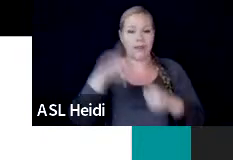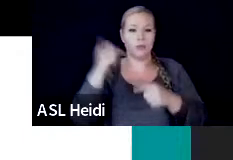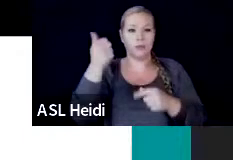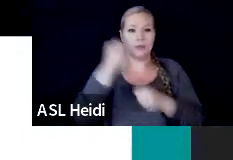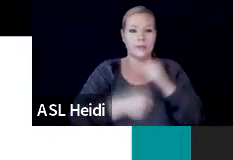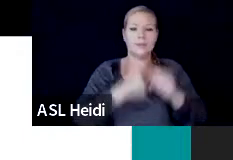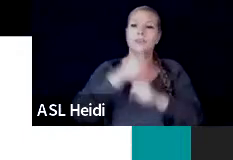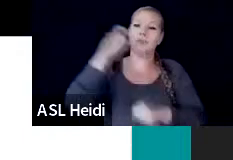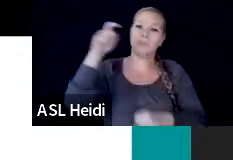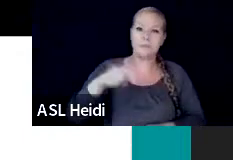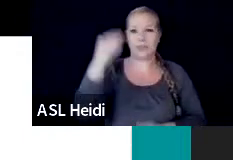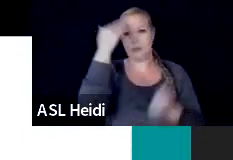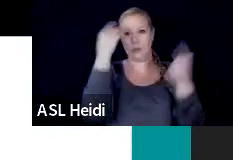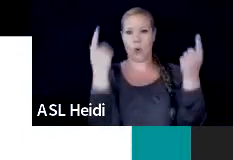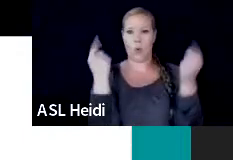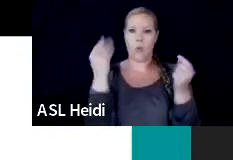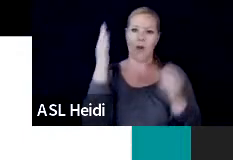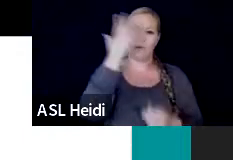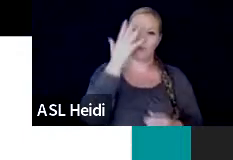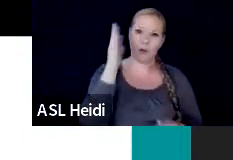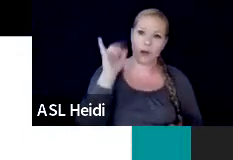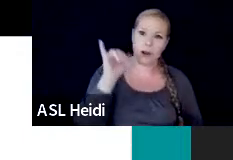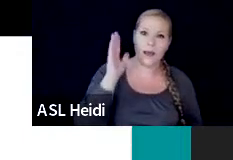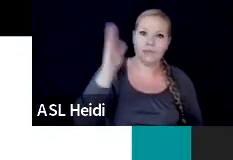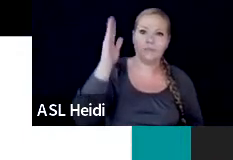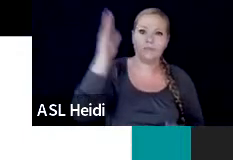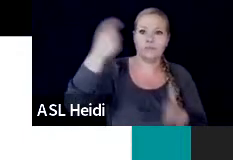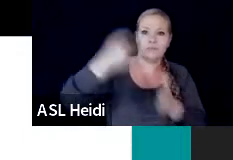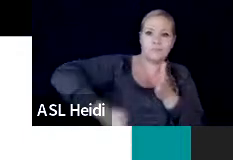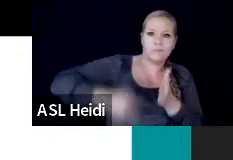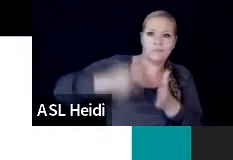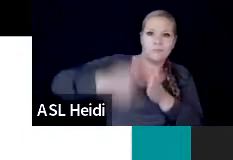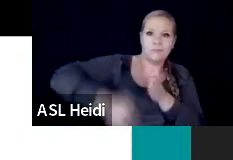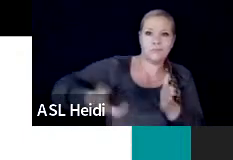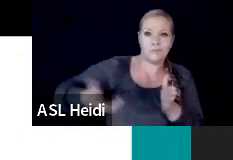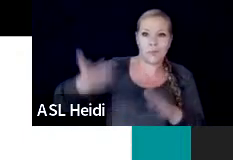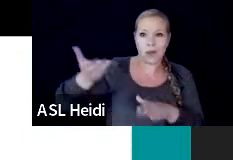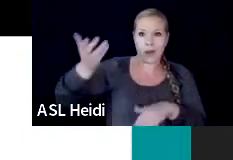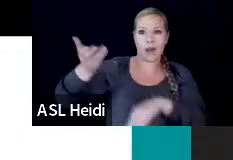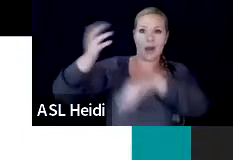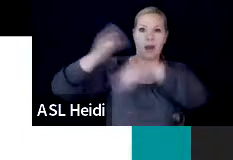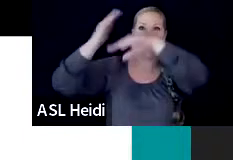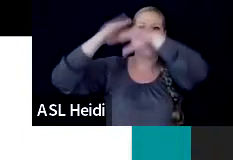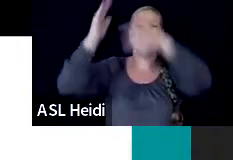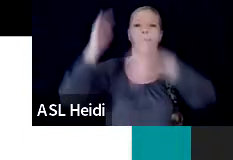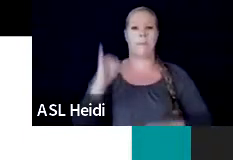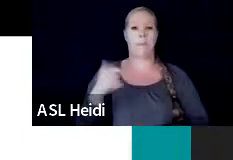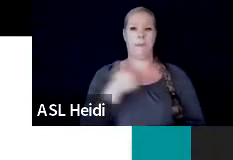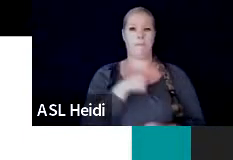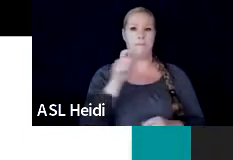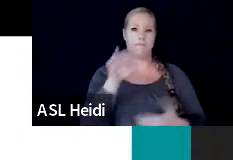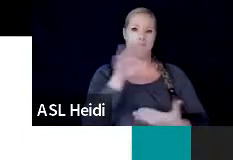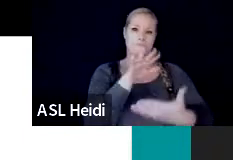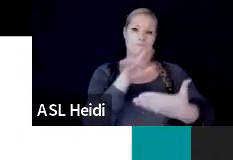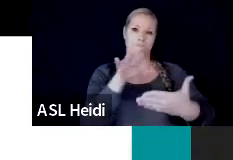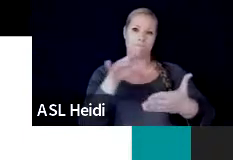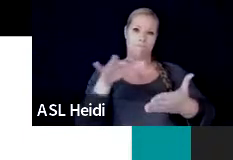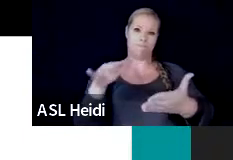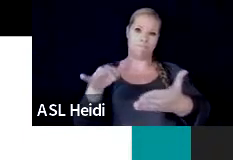we're being very careful in how we analyze numbers and assign risk to issues such as